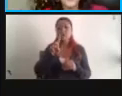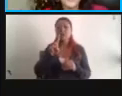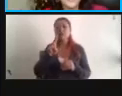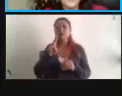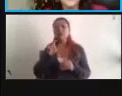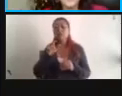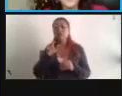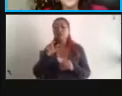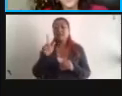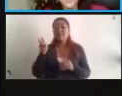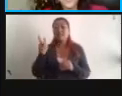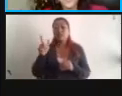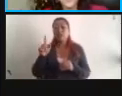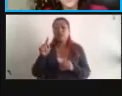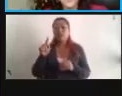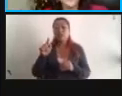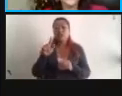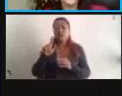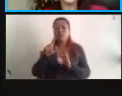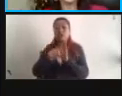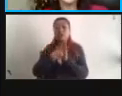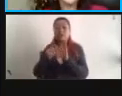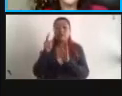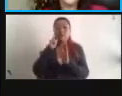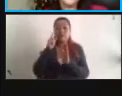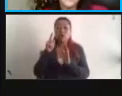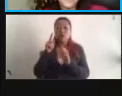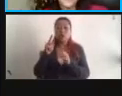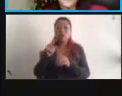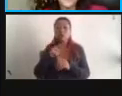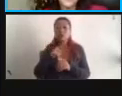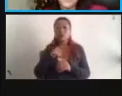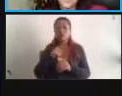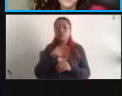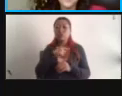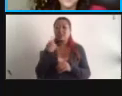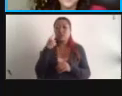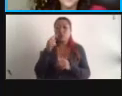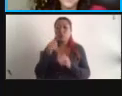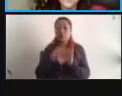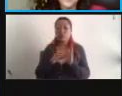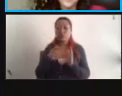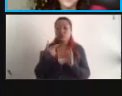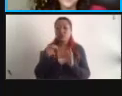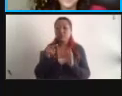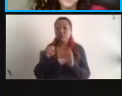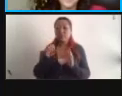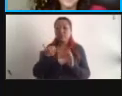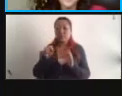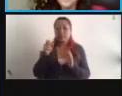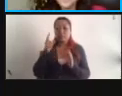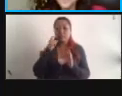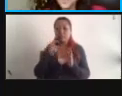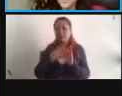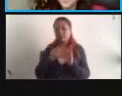term risk of radiation carcinogenesis, or the risk of developing a cancer as the result of radiation